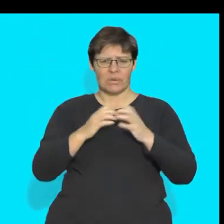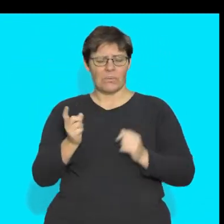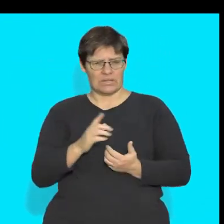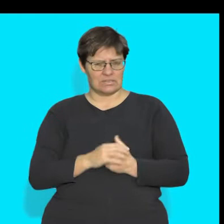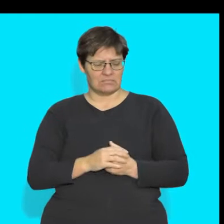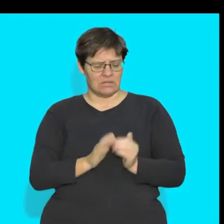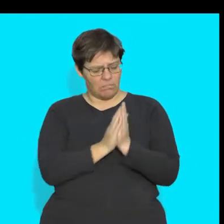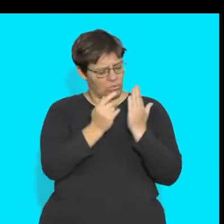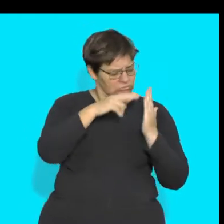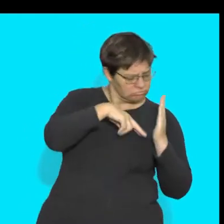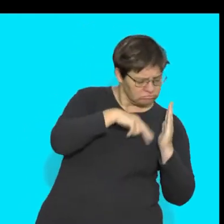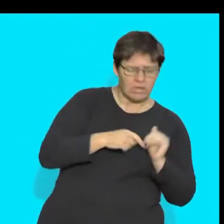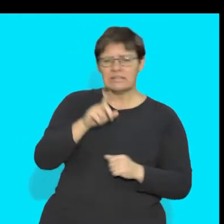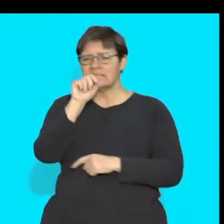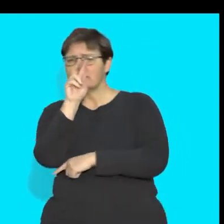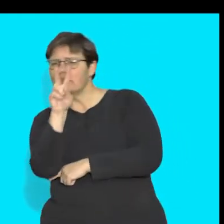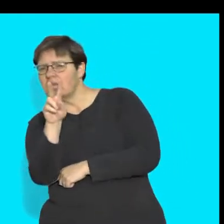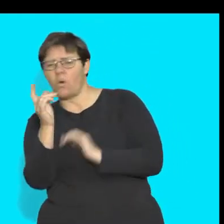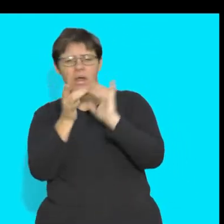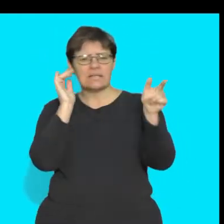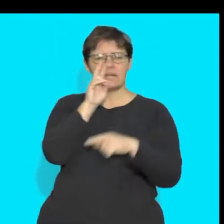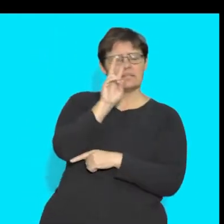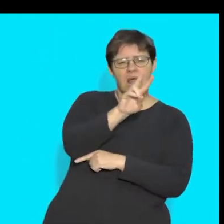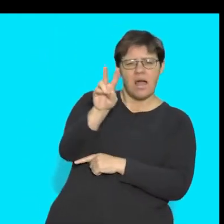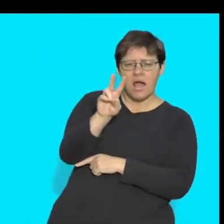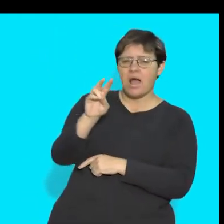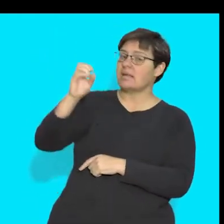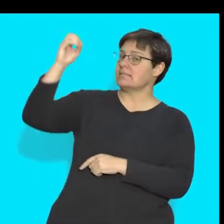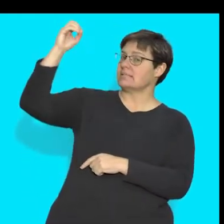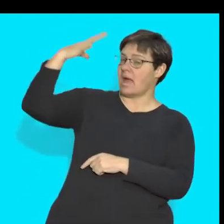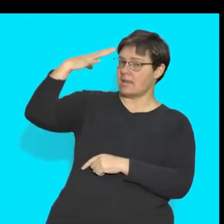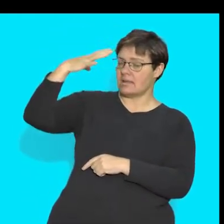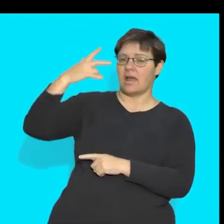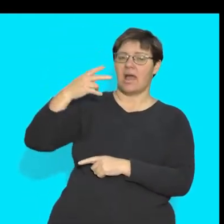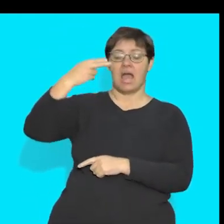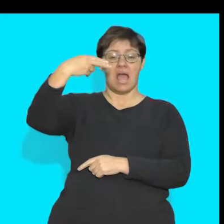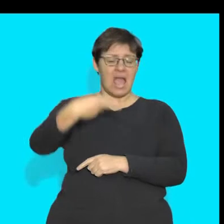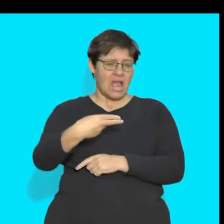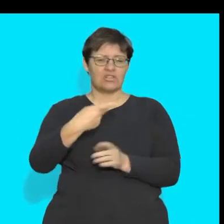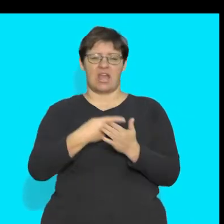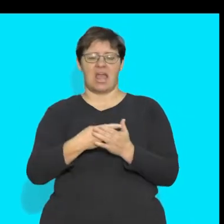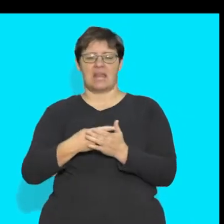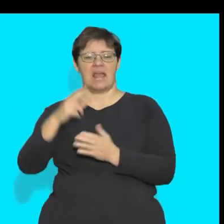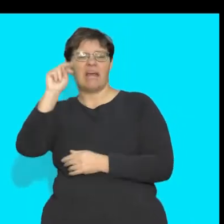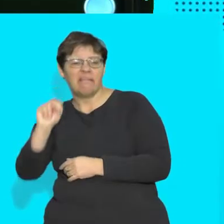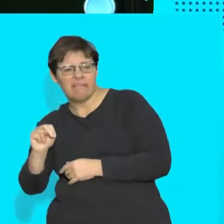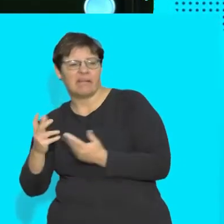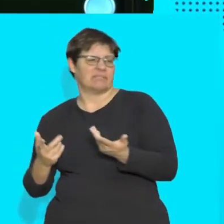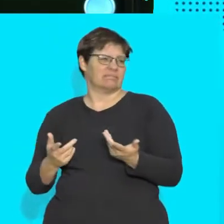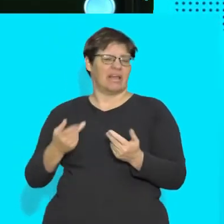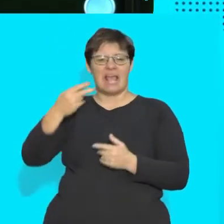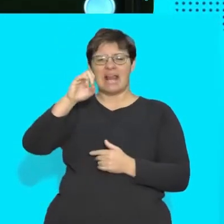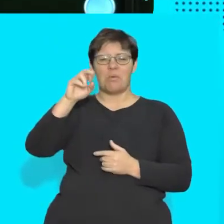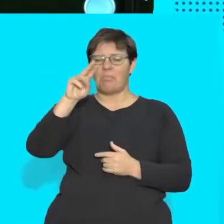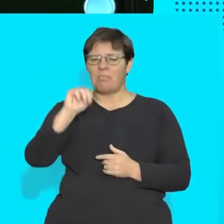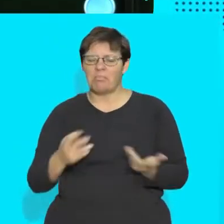read in textbooks, you'll see on the TV or on the internet that the sun is hydrogen and some helium and all sorts of